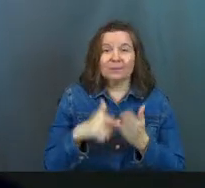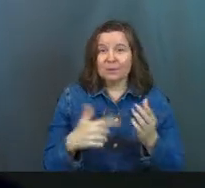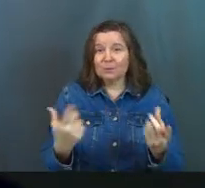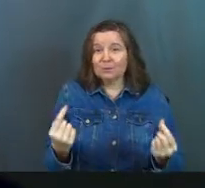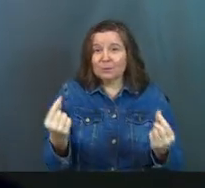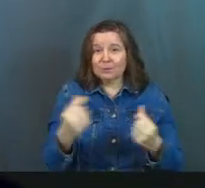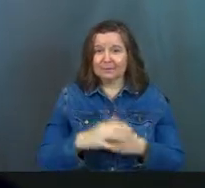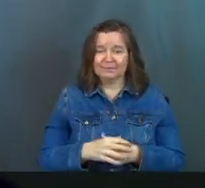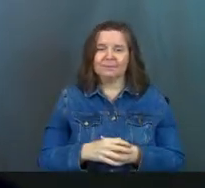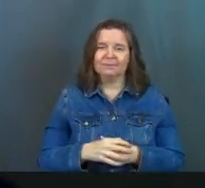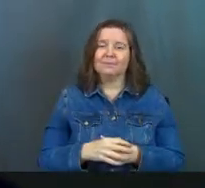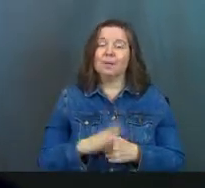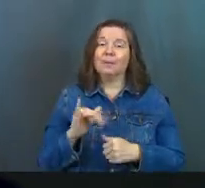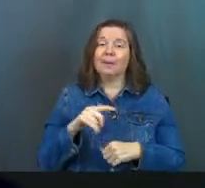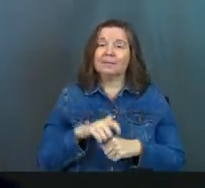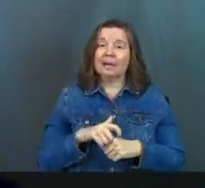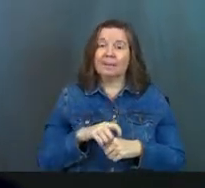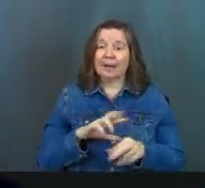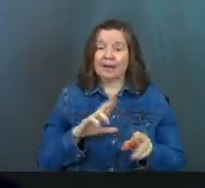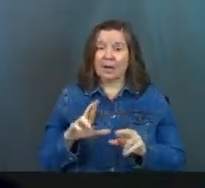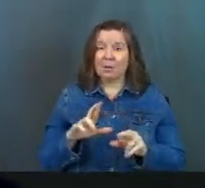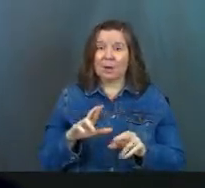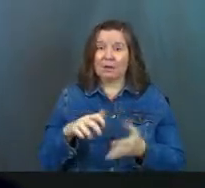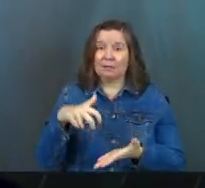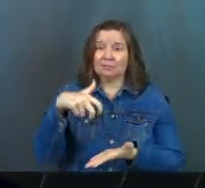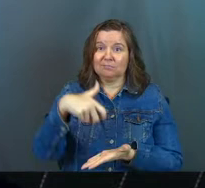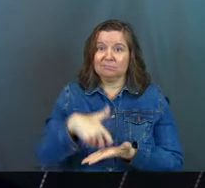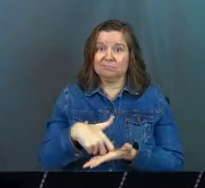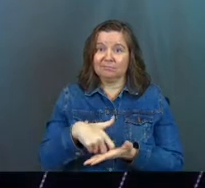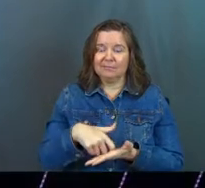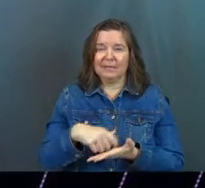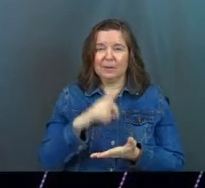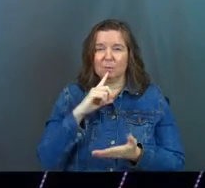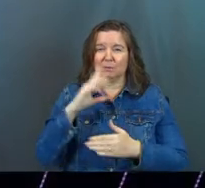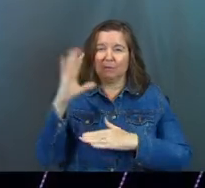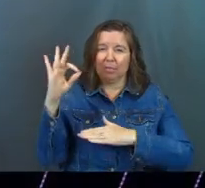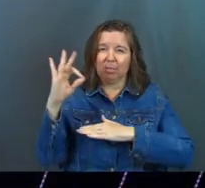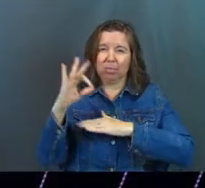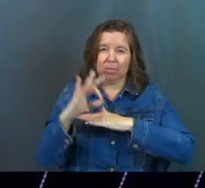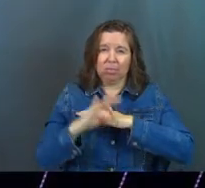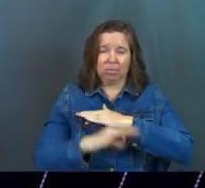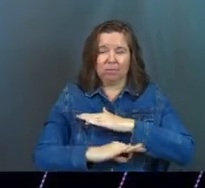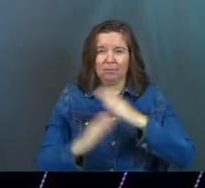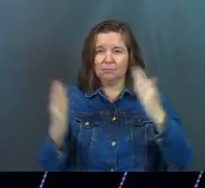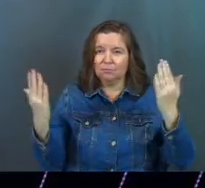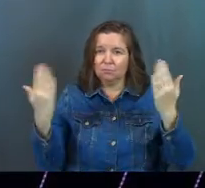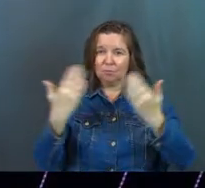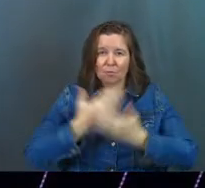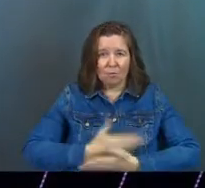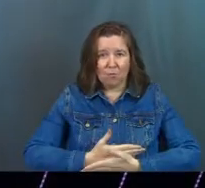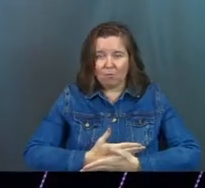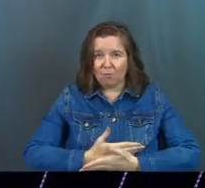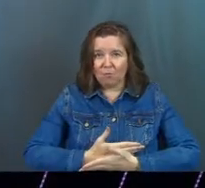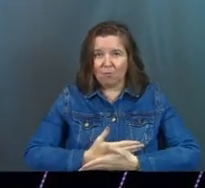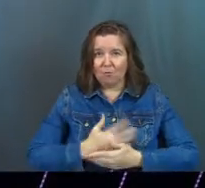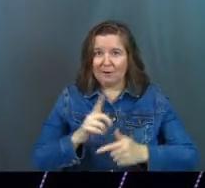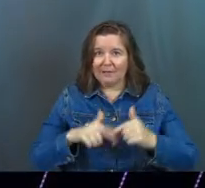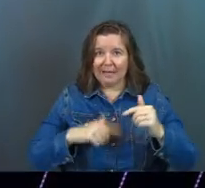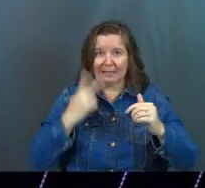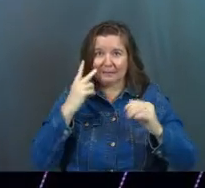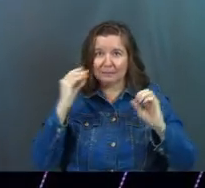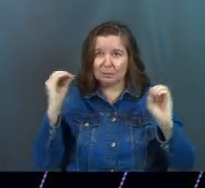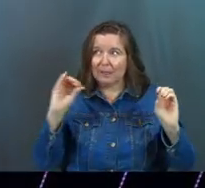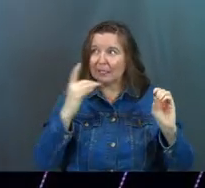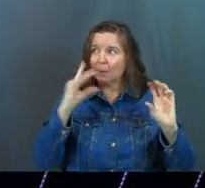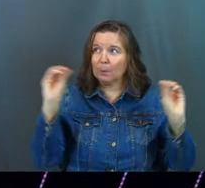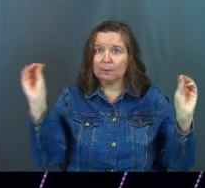do. So by the time I got ready to pop the question, it was way too late in the day. I'd waited way too long, and it's dark outside.